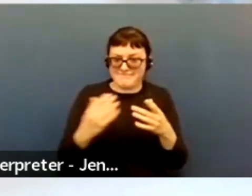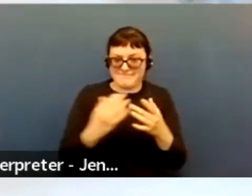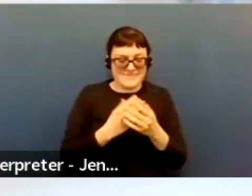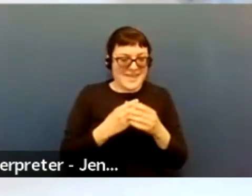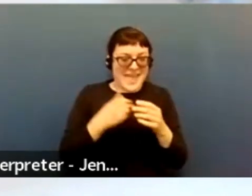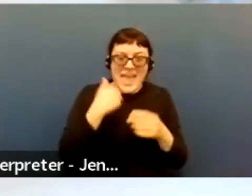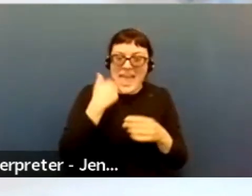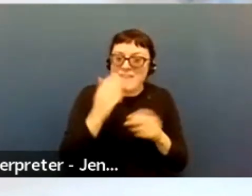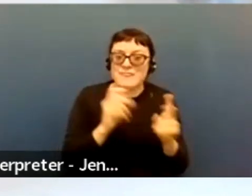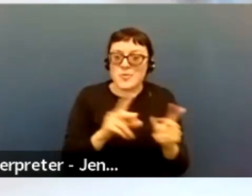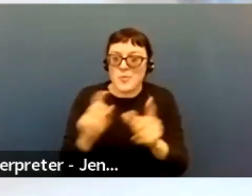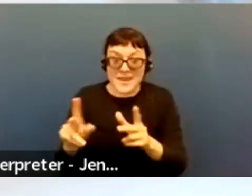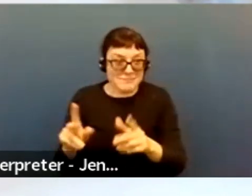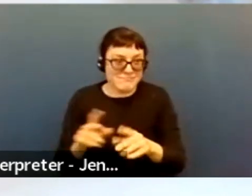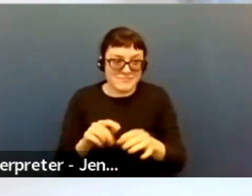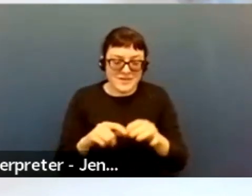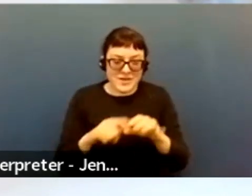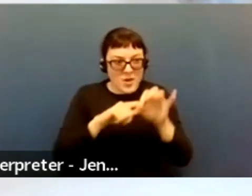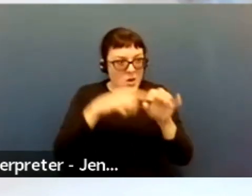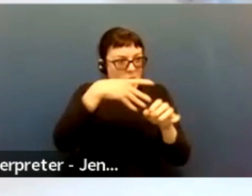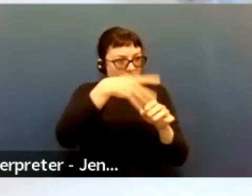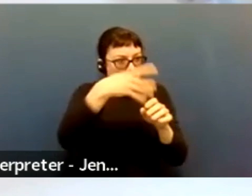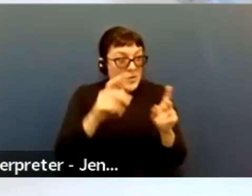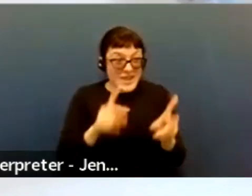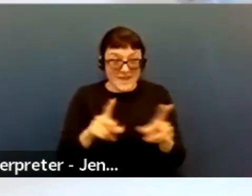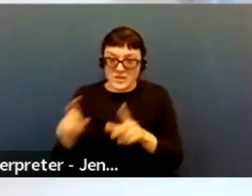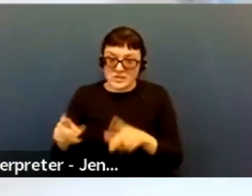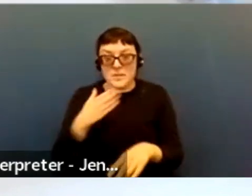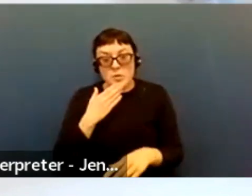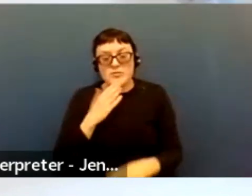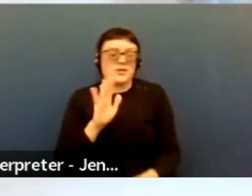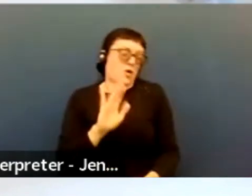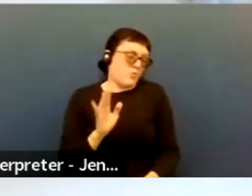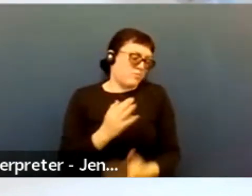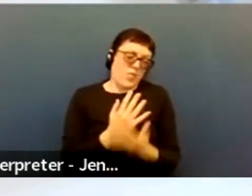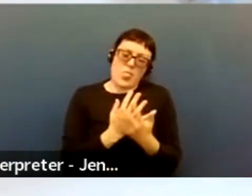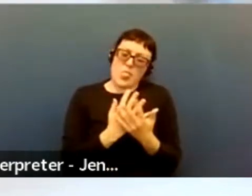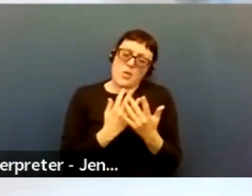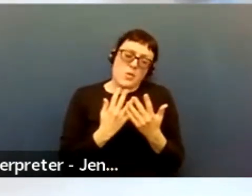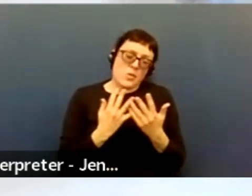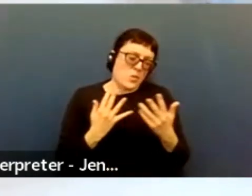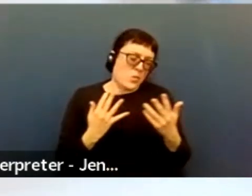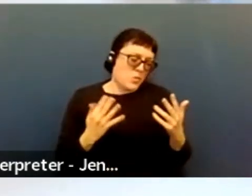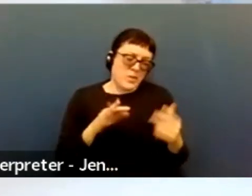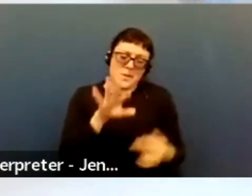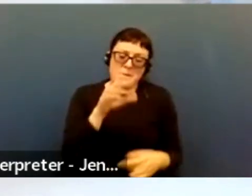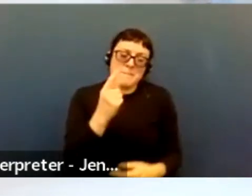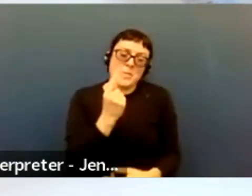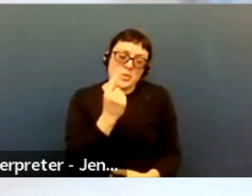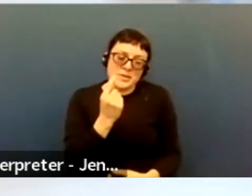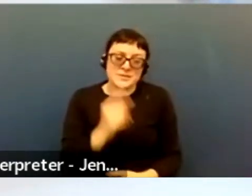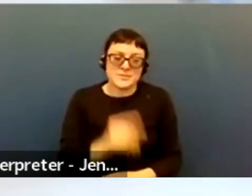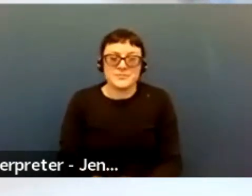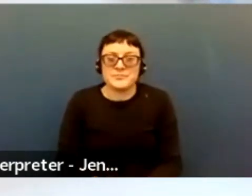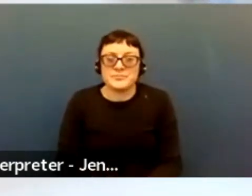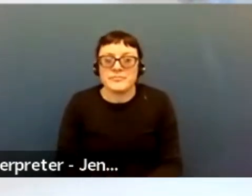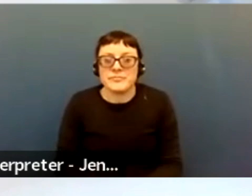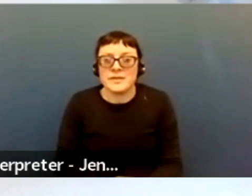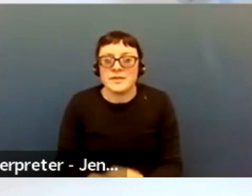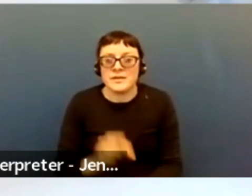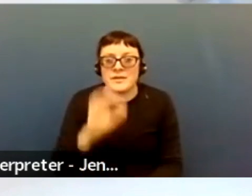100 times before. I don't understand why we're not bored of queer versions of these pieces, because it's screaming at you to do it. I've seen a